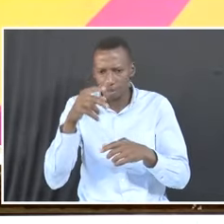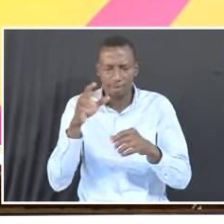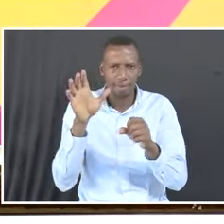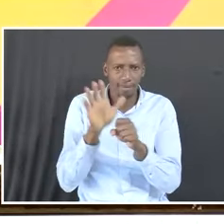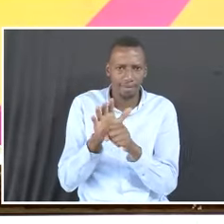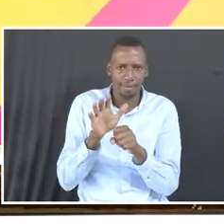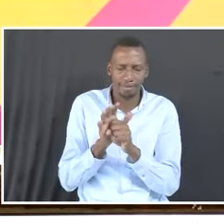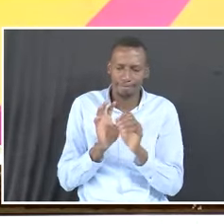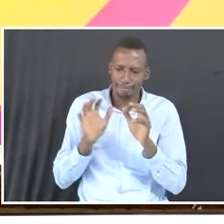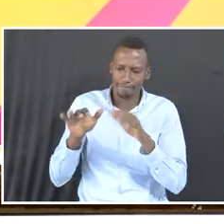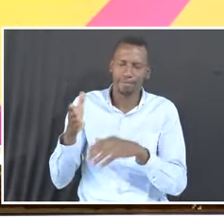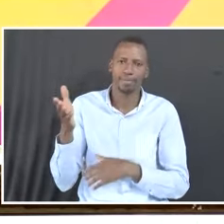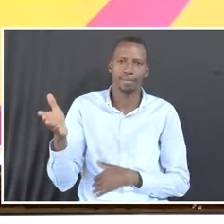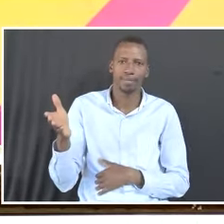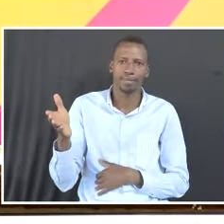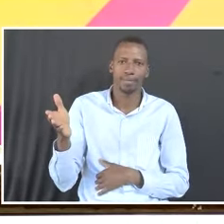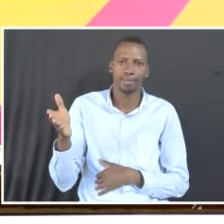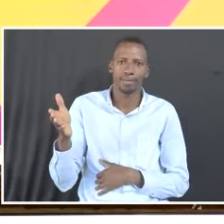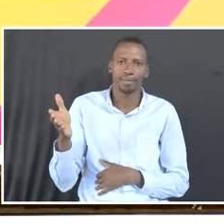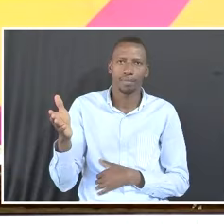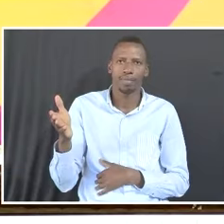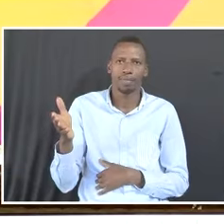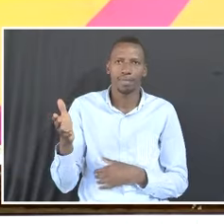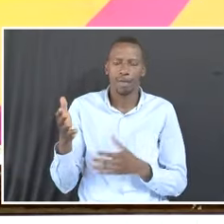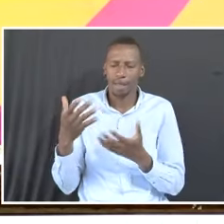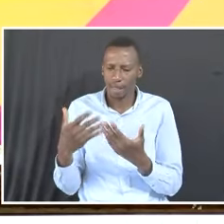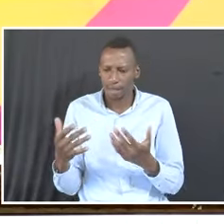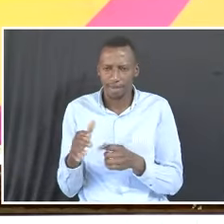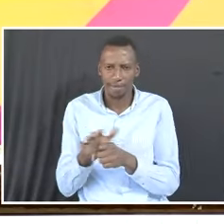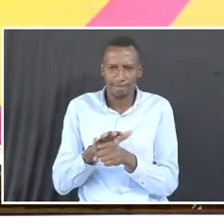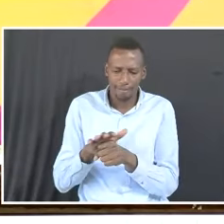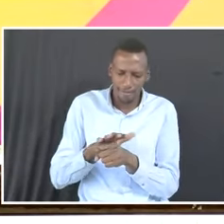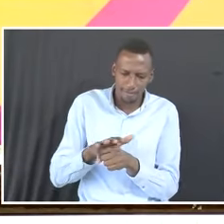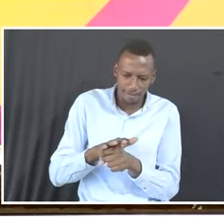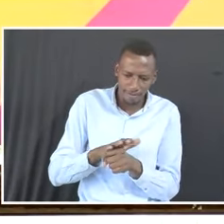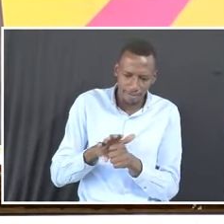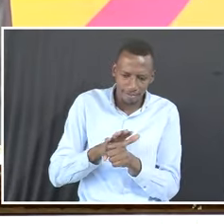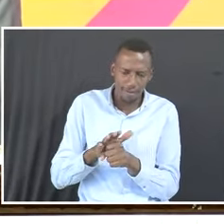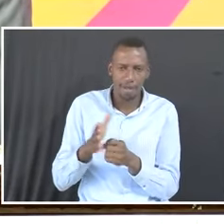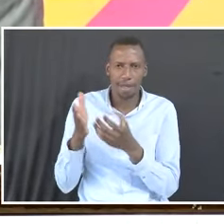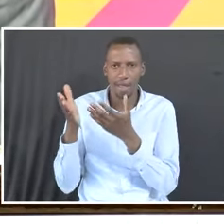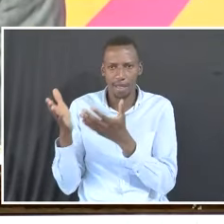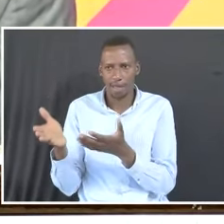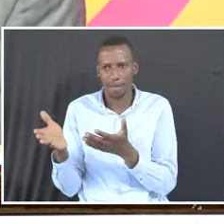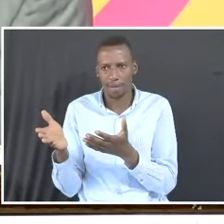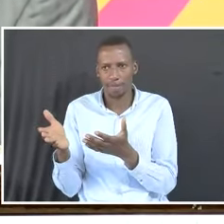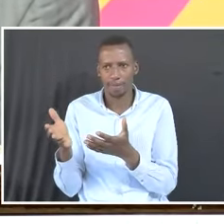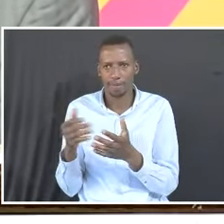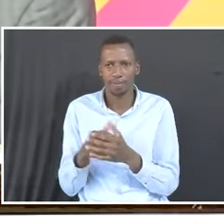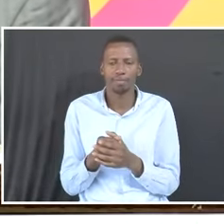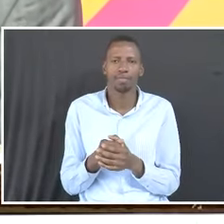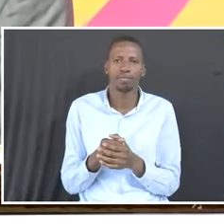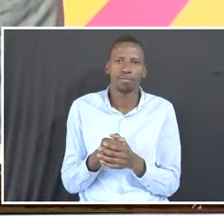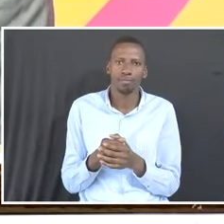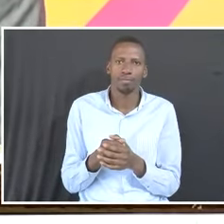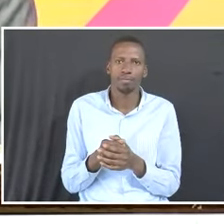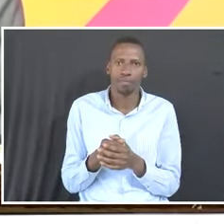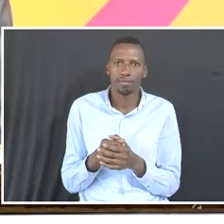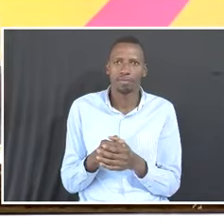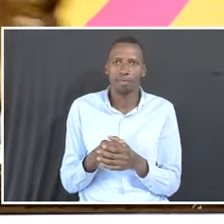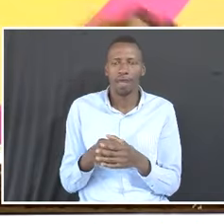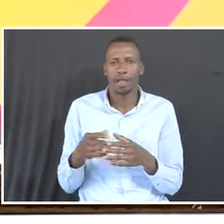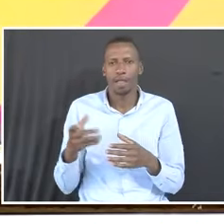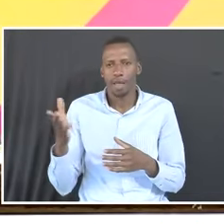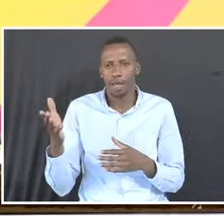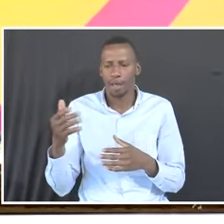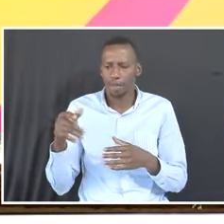encircling hills. Art and the commerce contributed to enrich the proud city of the plain. The treasure of the east